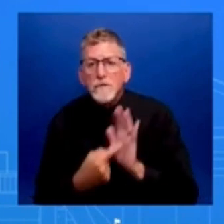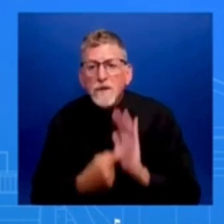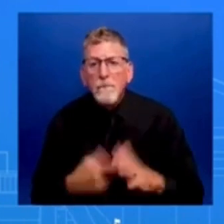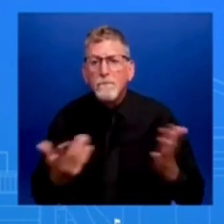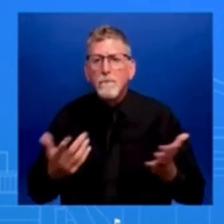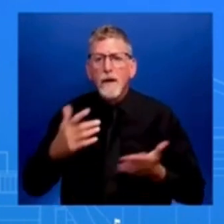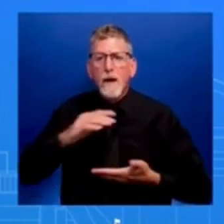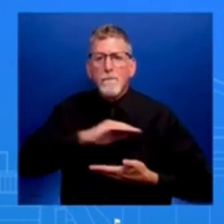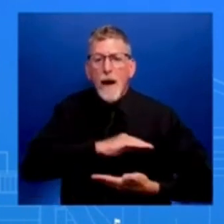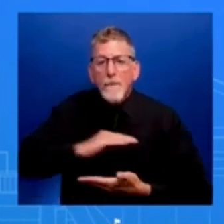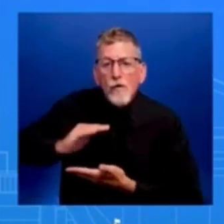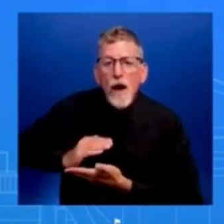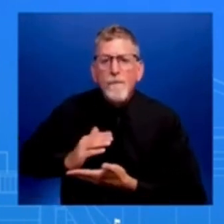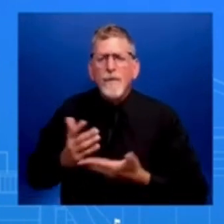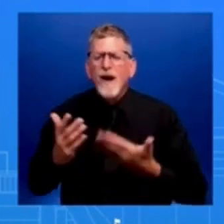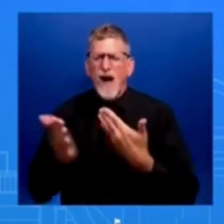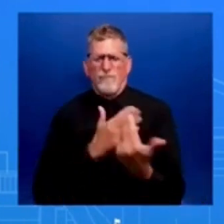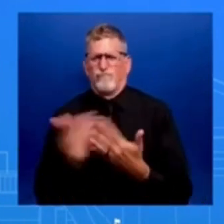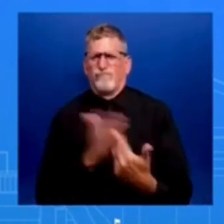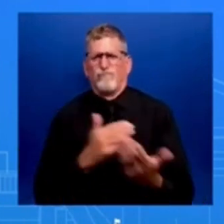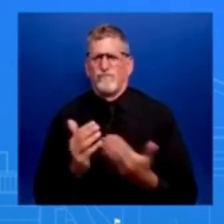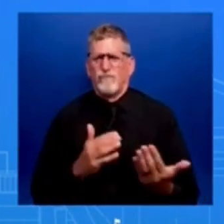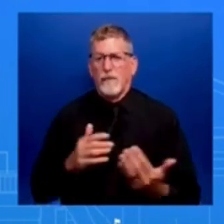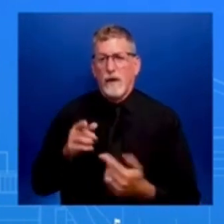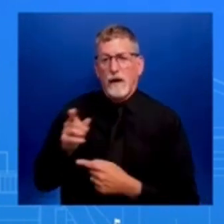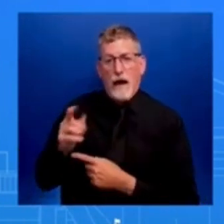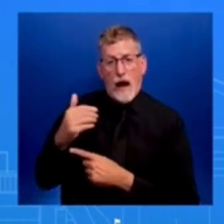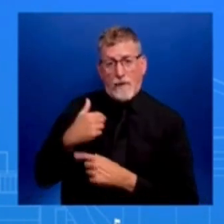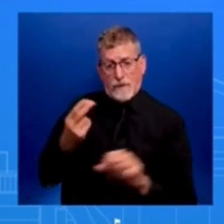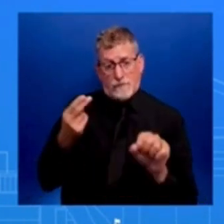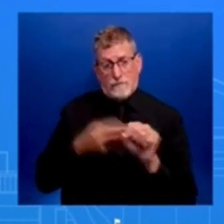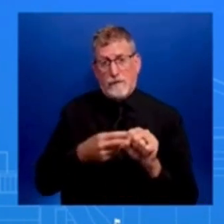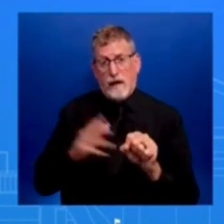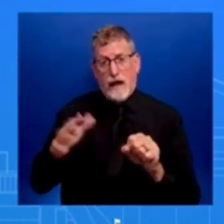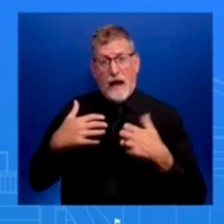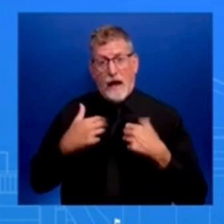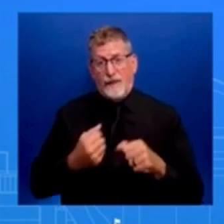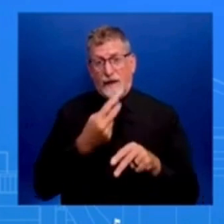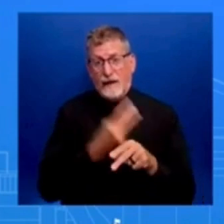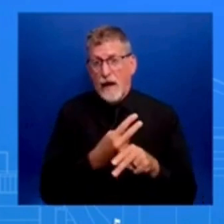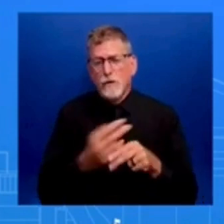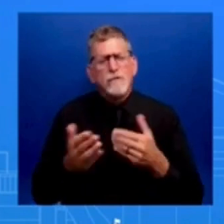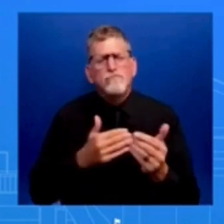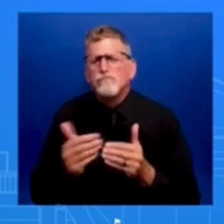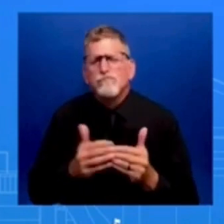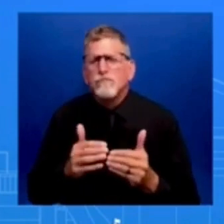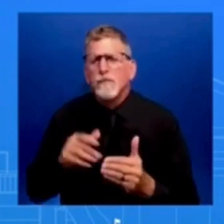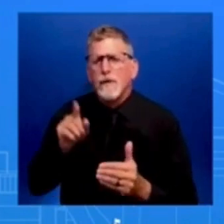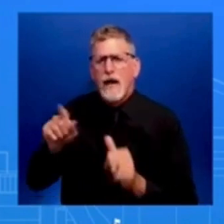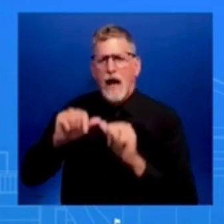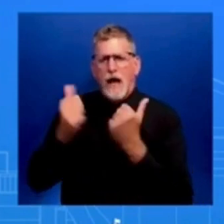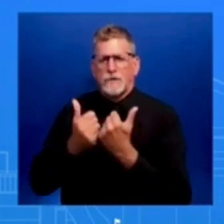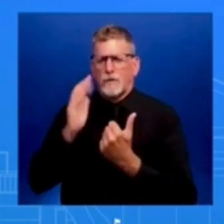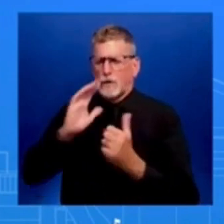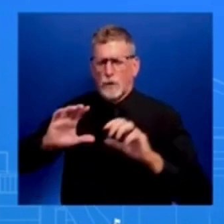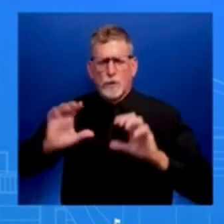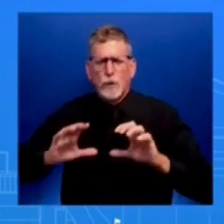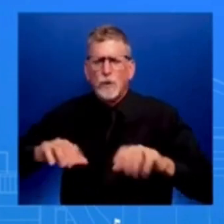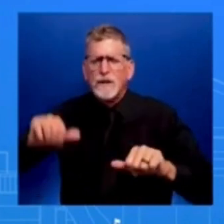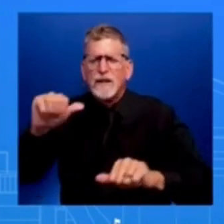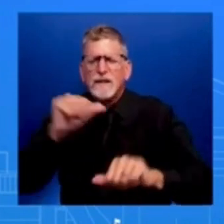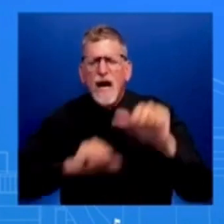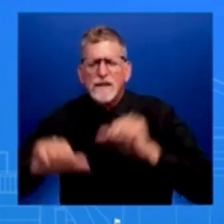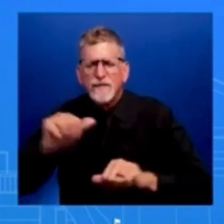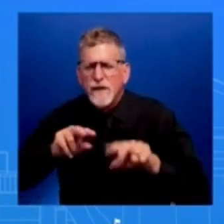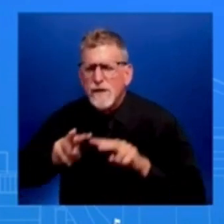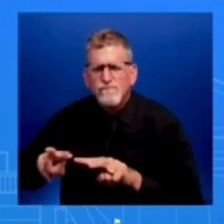healthcare. Additionally, the agency will conduct a scientific review to determine whether there is a relationship between three